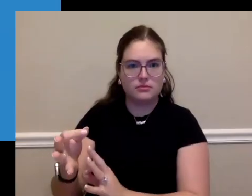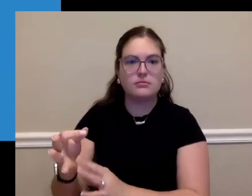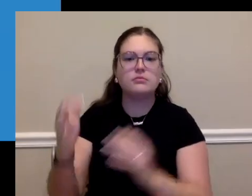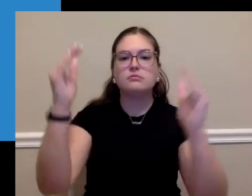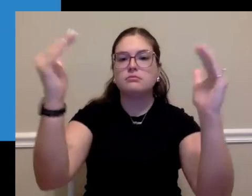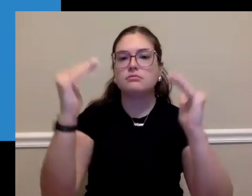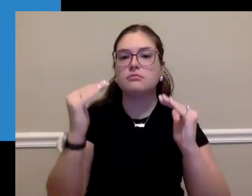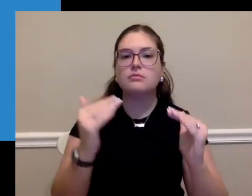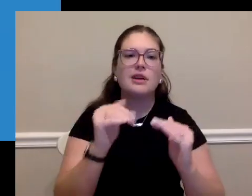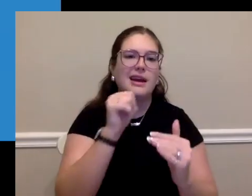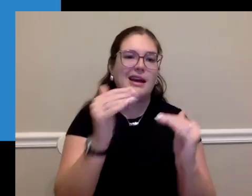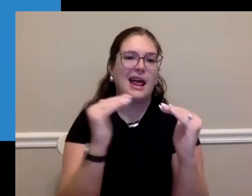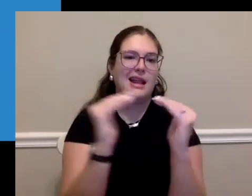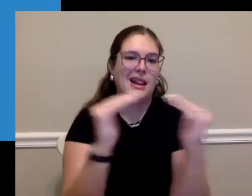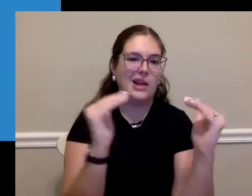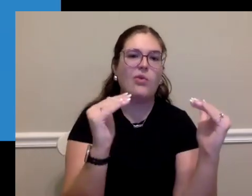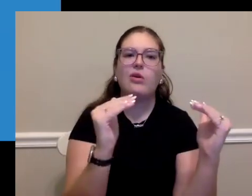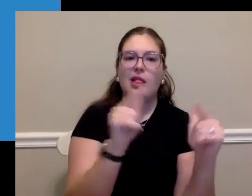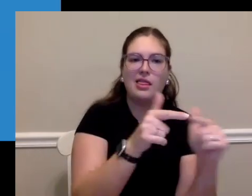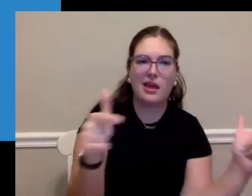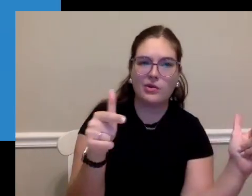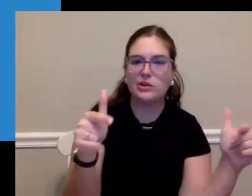not equal to human gender identity.